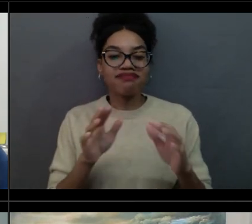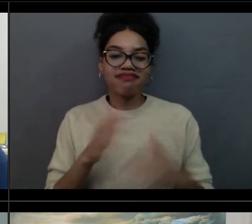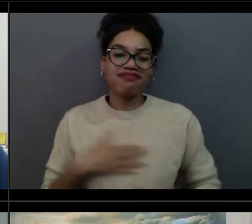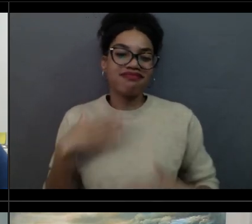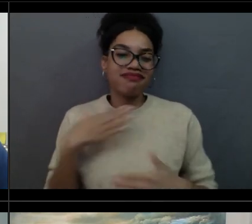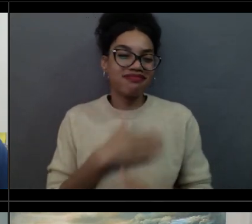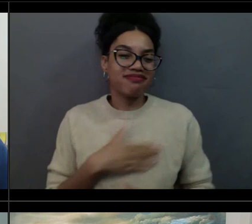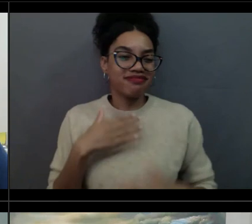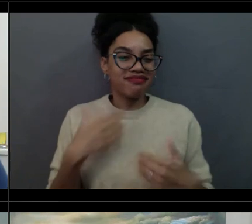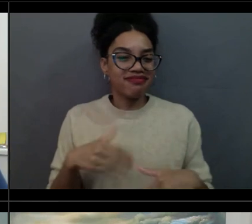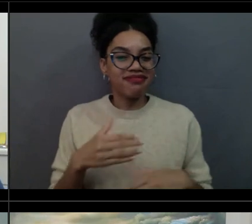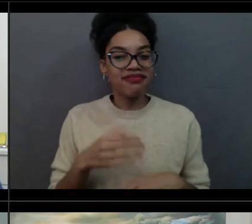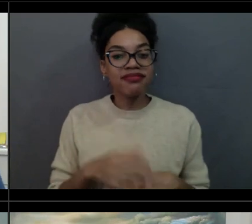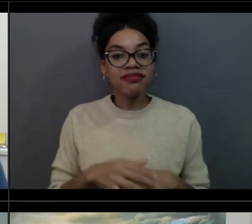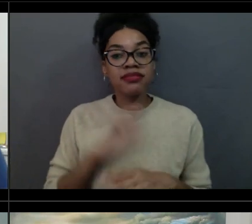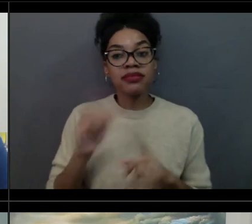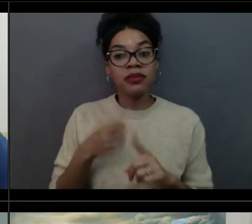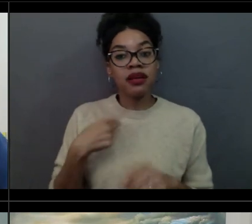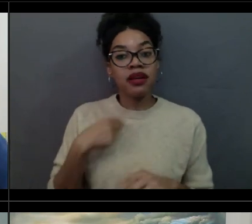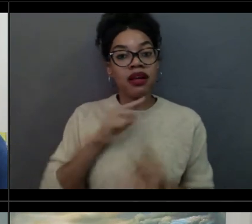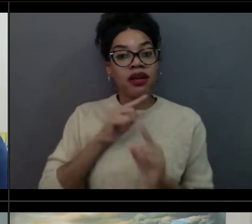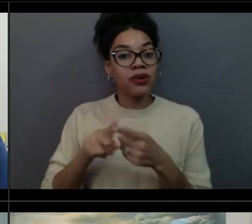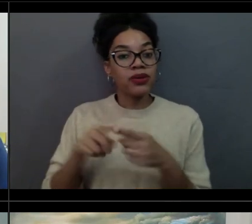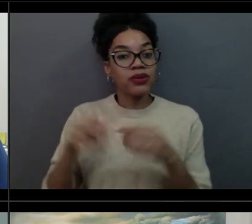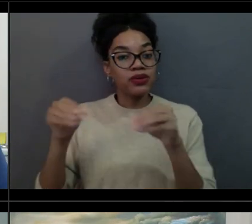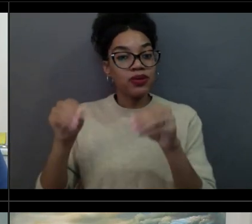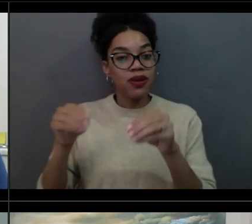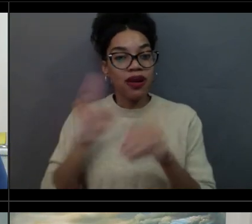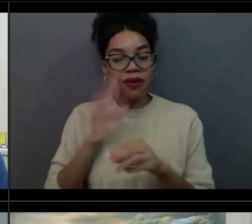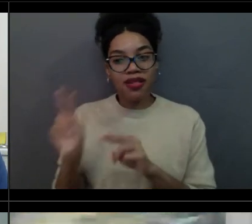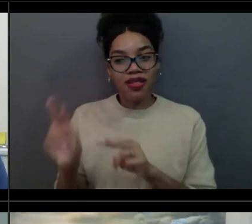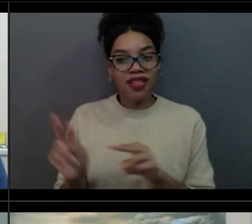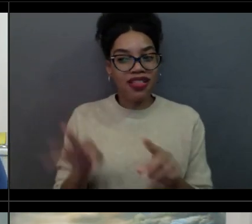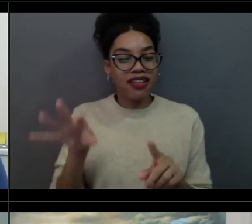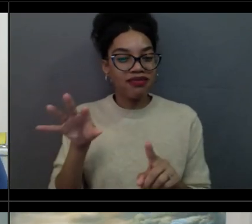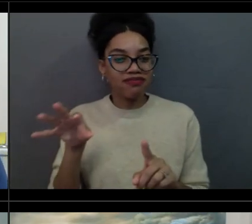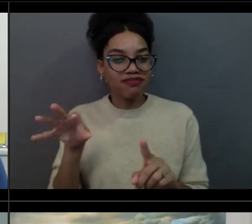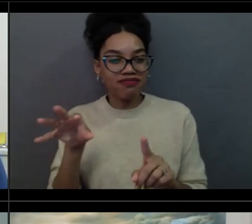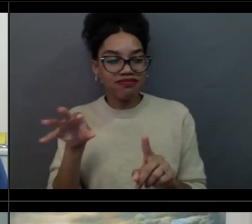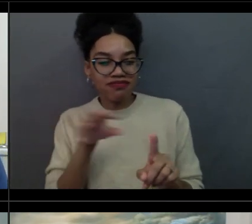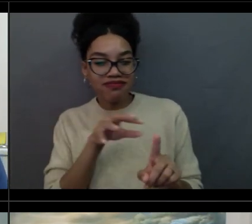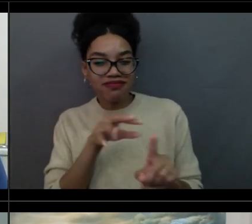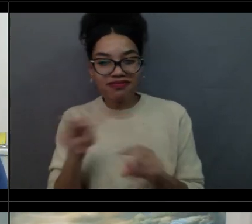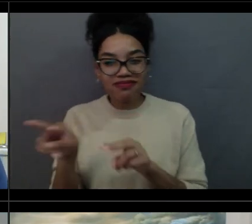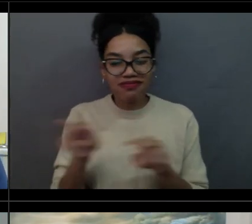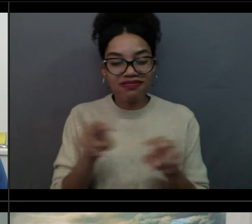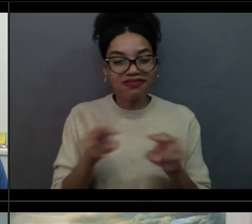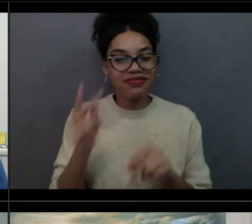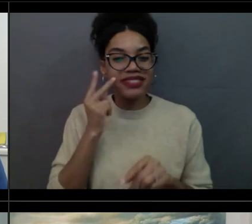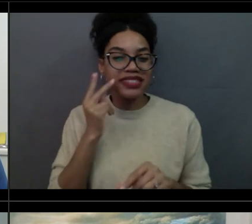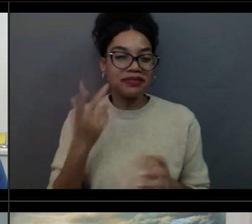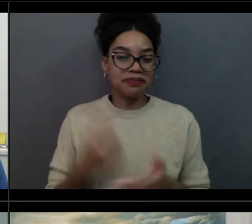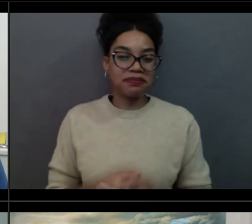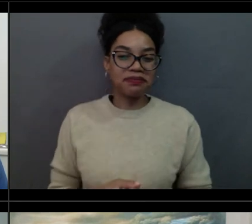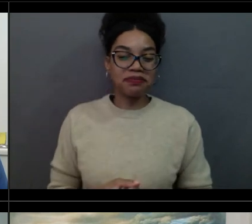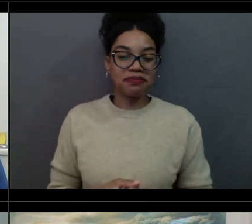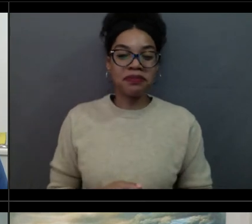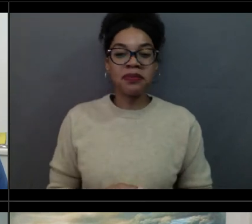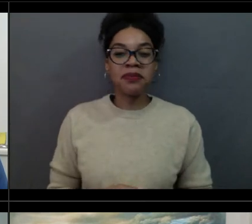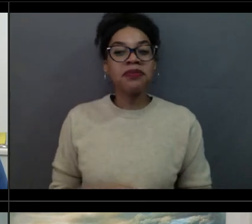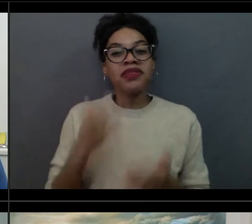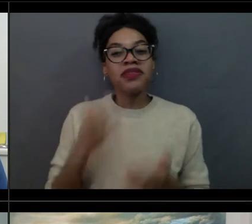it. And I know that when I go to the grocery store, I'm going to look with a new set of eyes this time. So thanks so